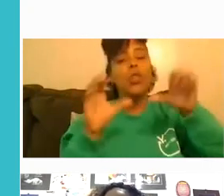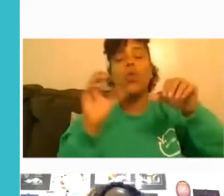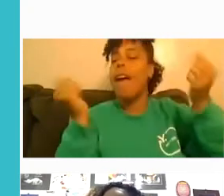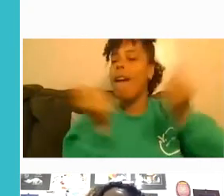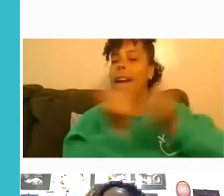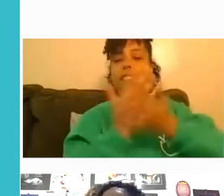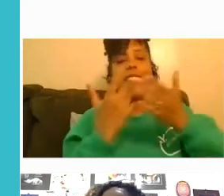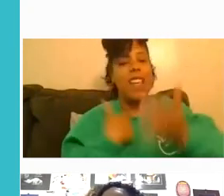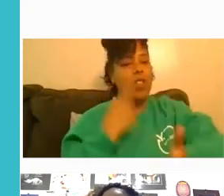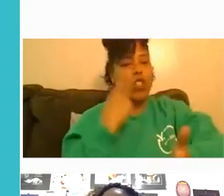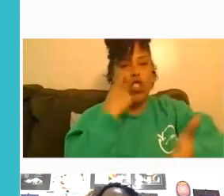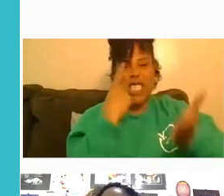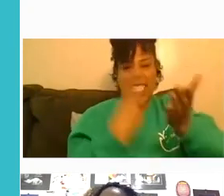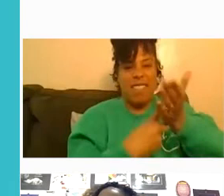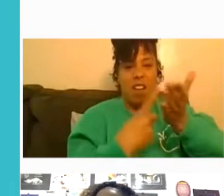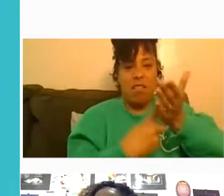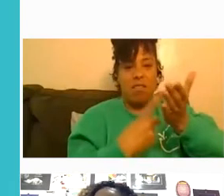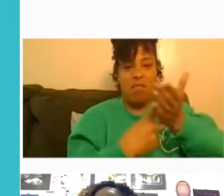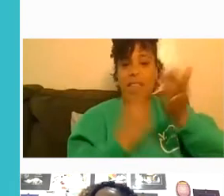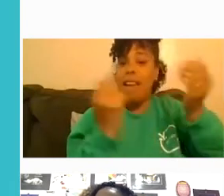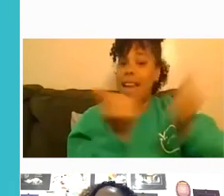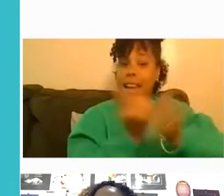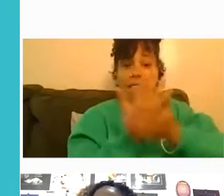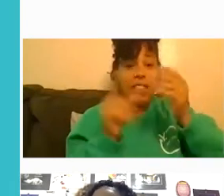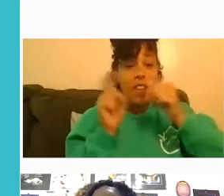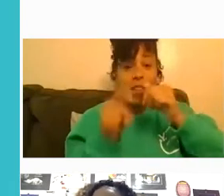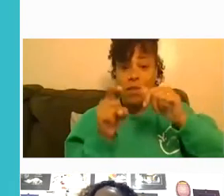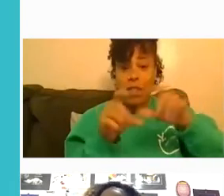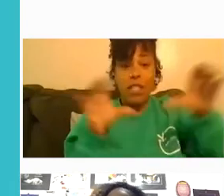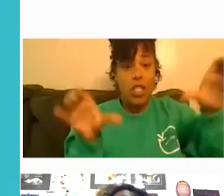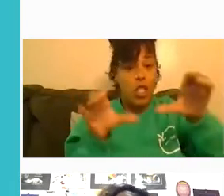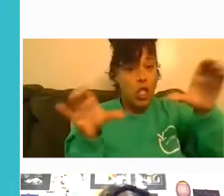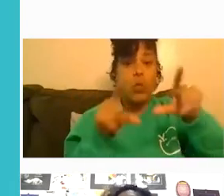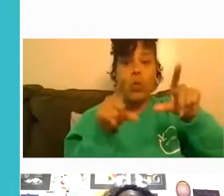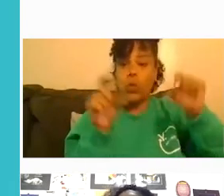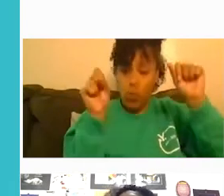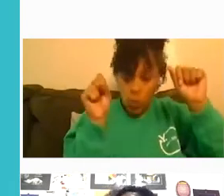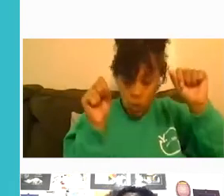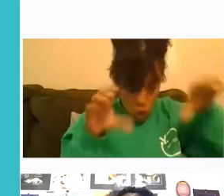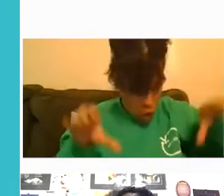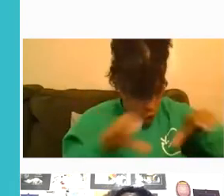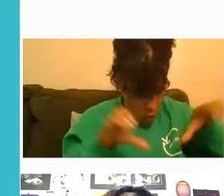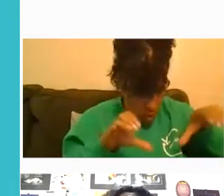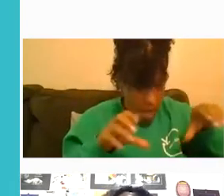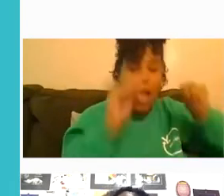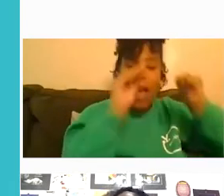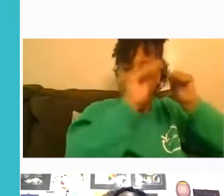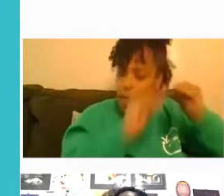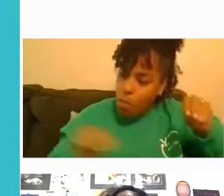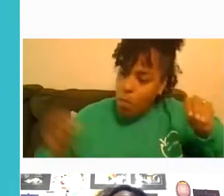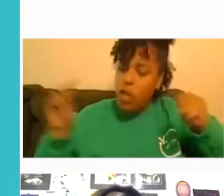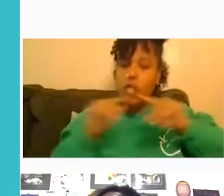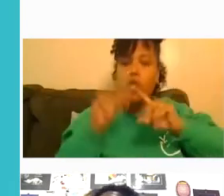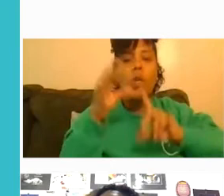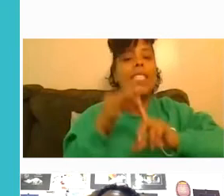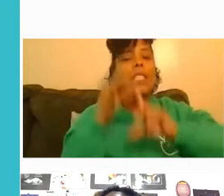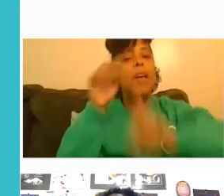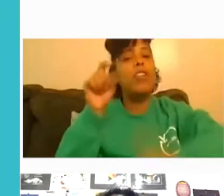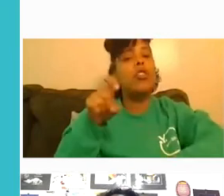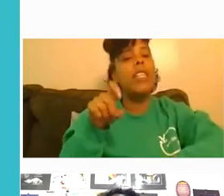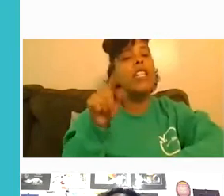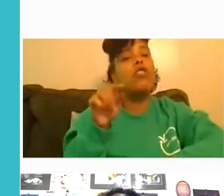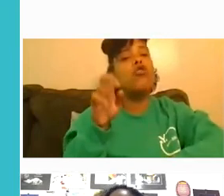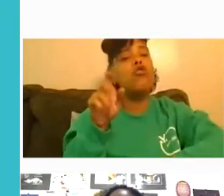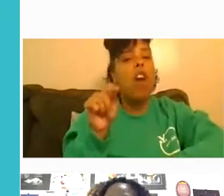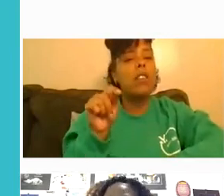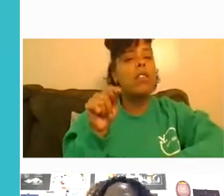you that everything that you need to do, you do, and then it goes into a special needs trust, or it goes into that ABLE